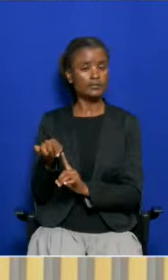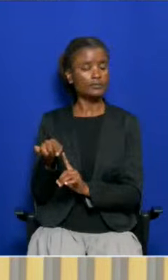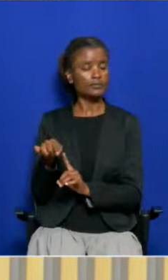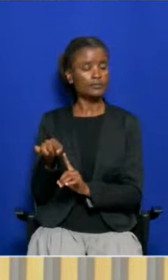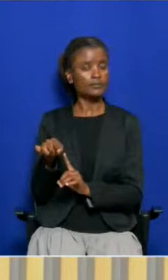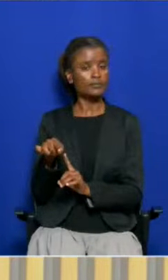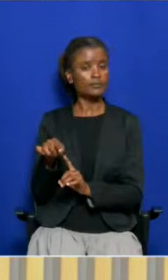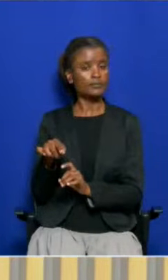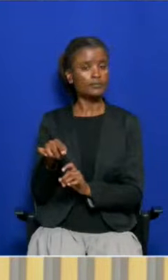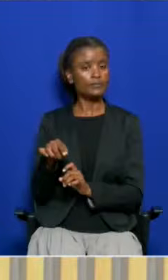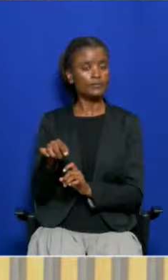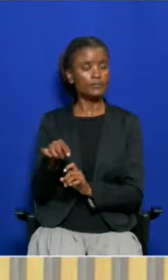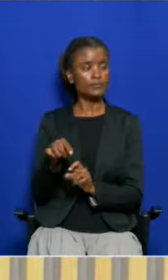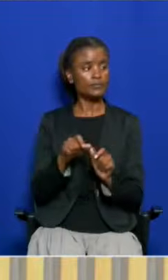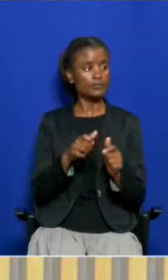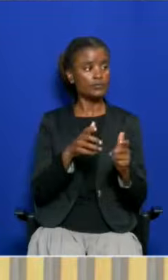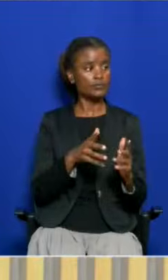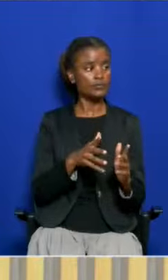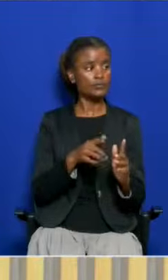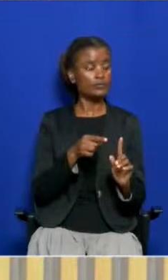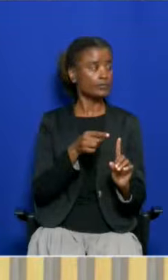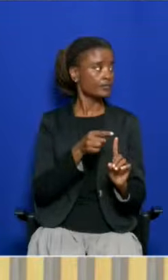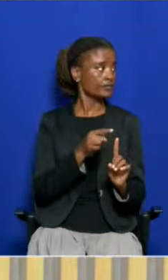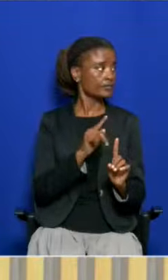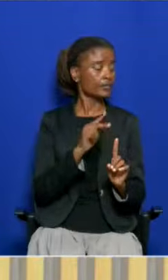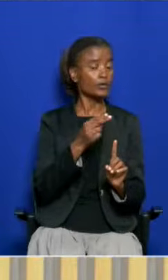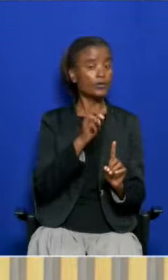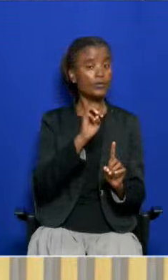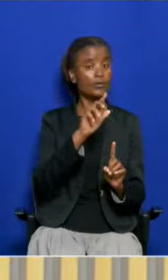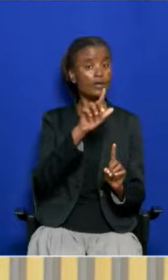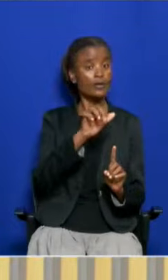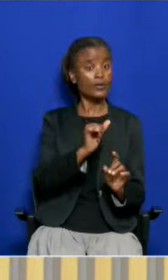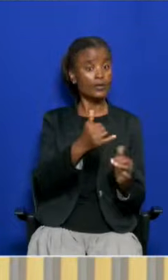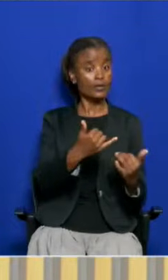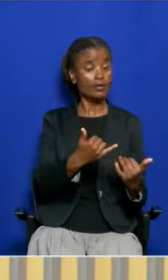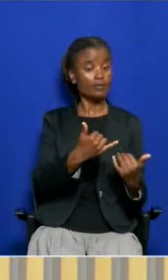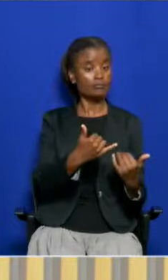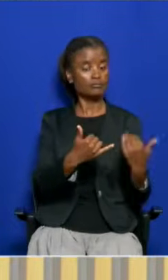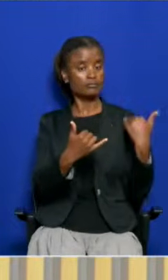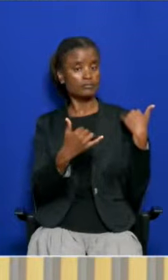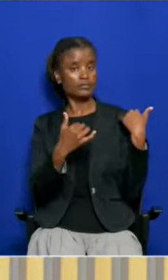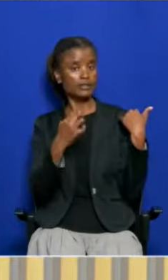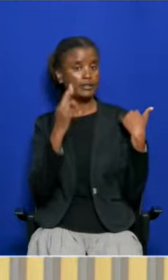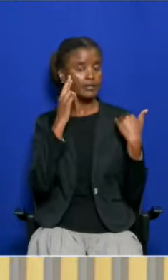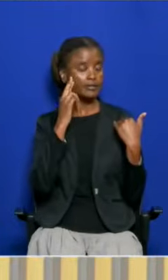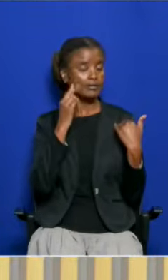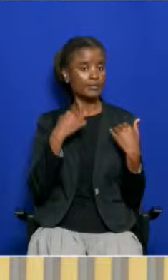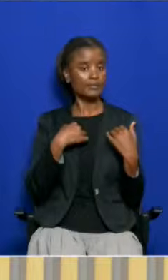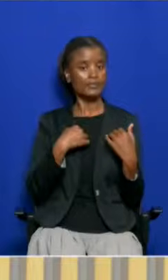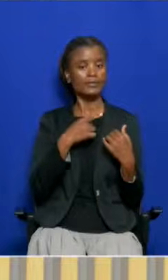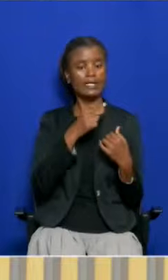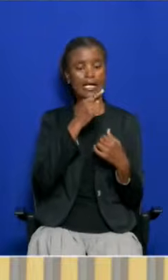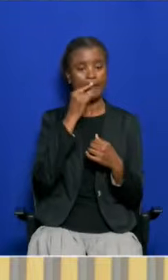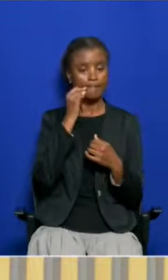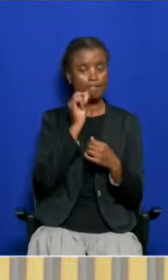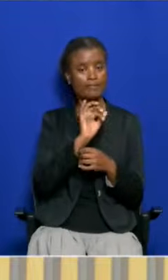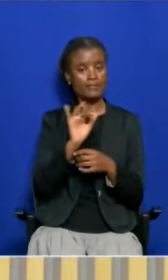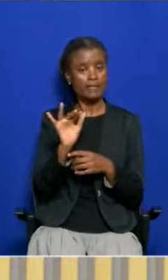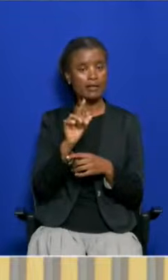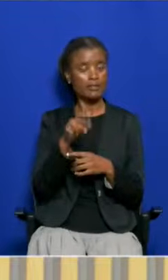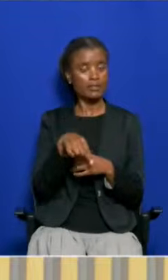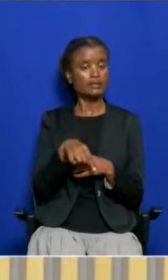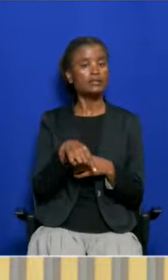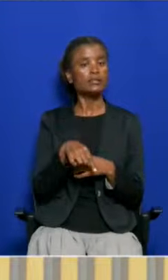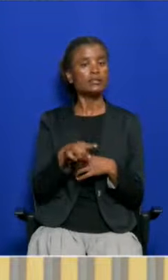Commissioner Kumalo has just reminded me about spelling the names. But I have been thinking this